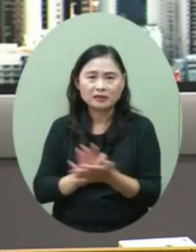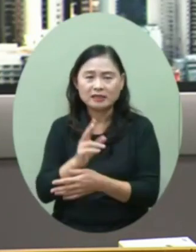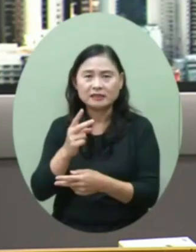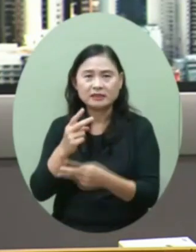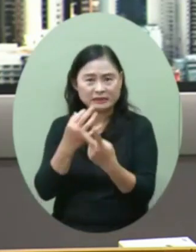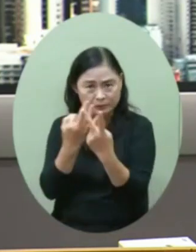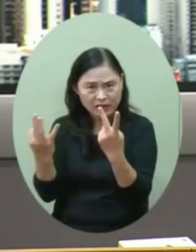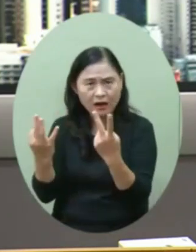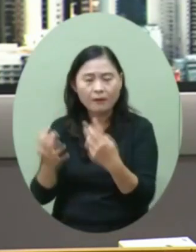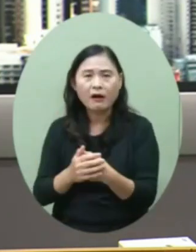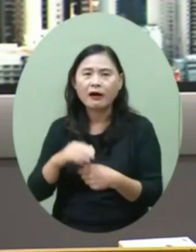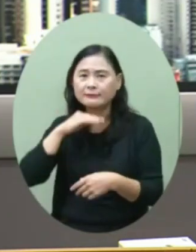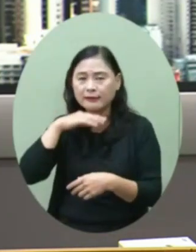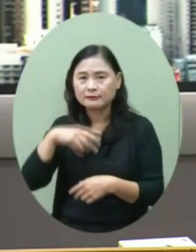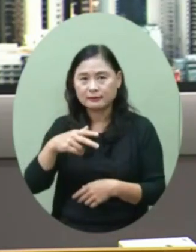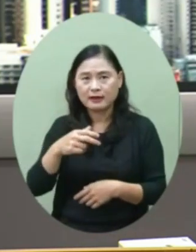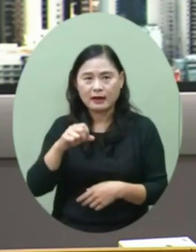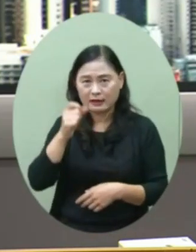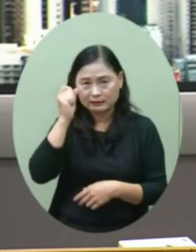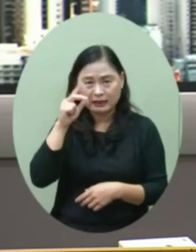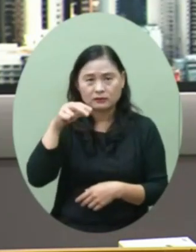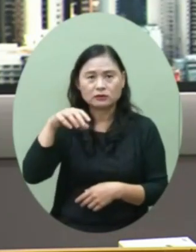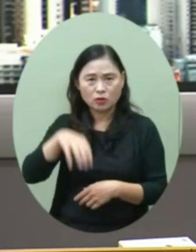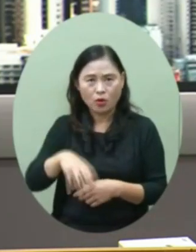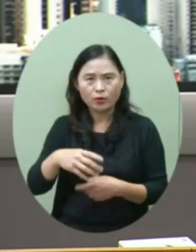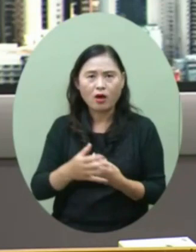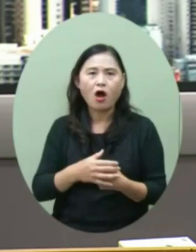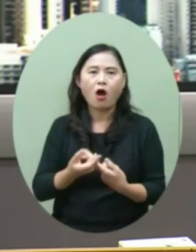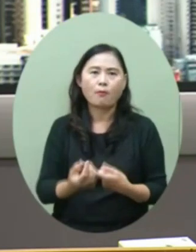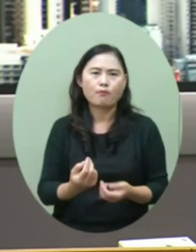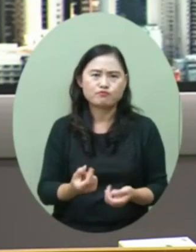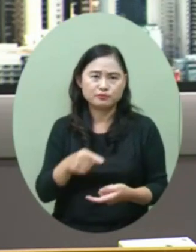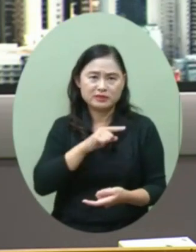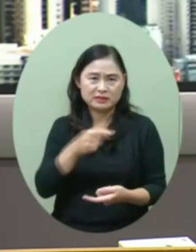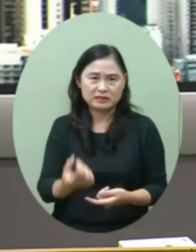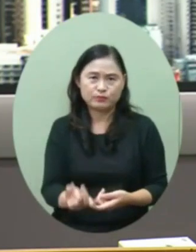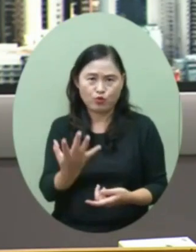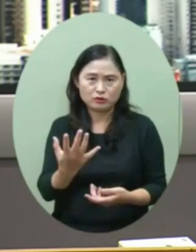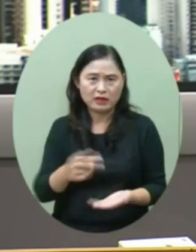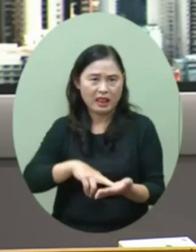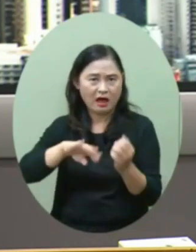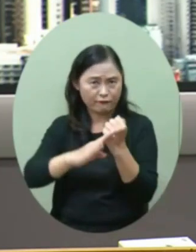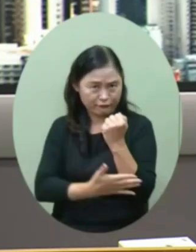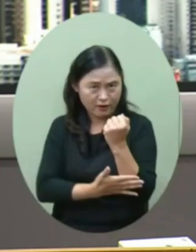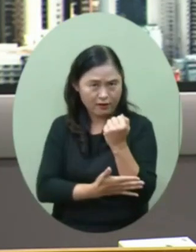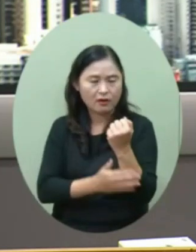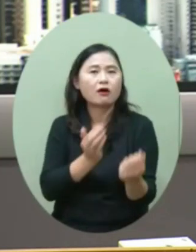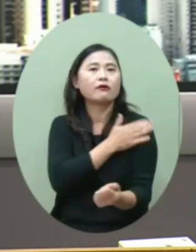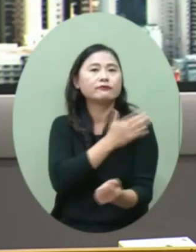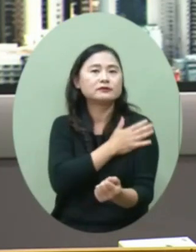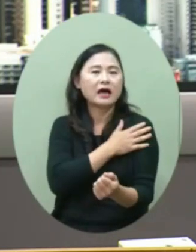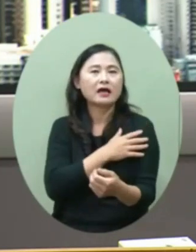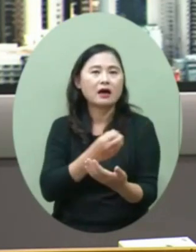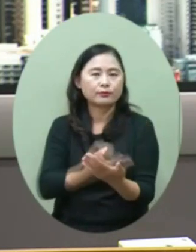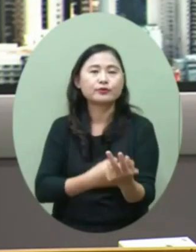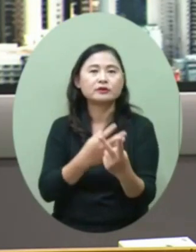enact local legislation to prohibit the 7 types of offenses that will undermine national security under Article 23. So